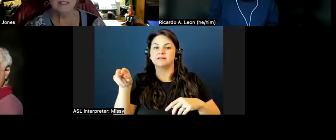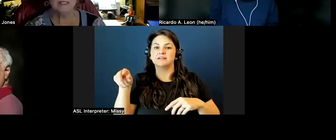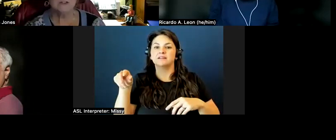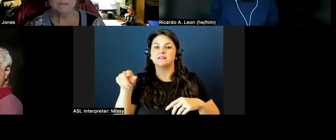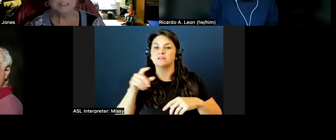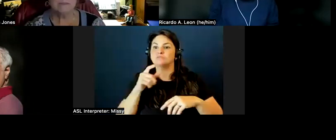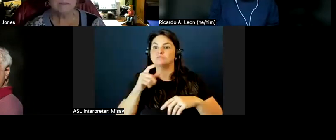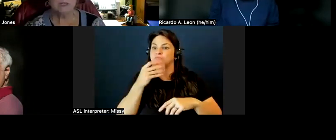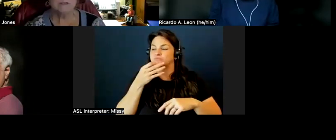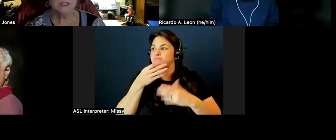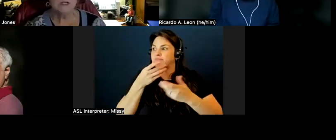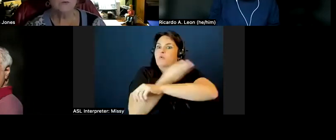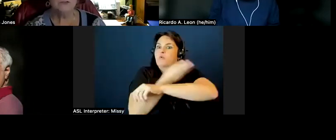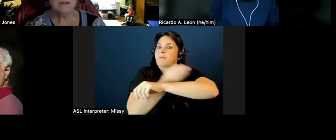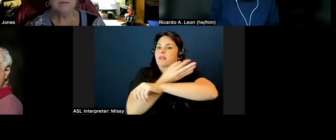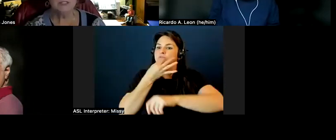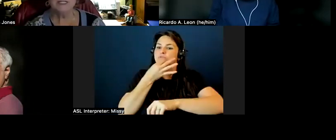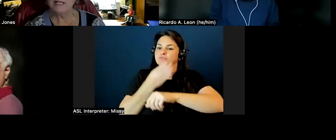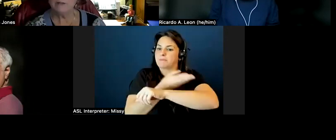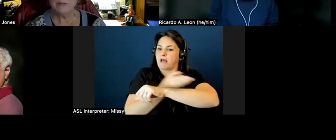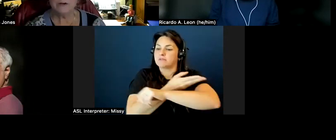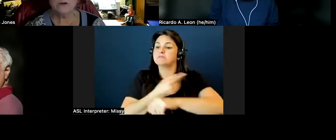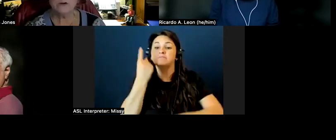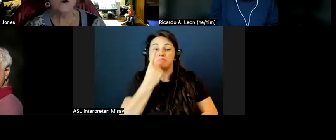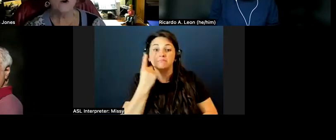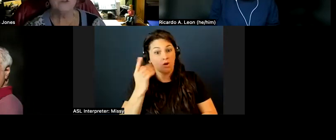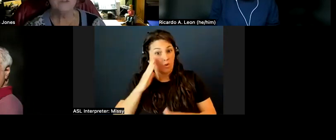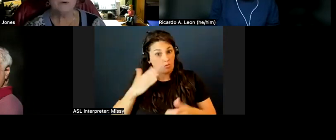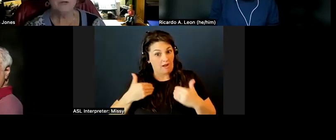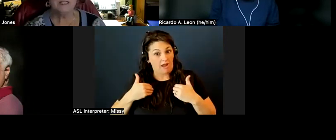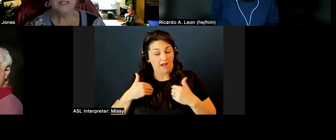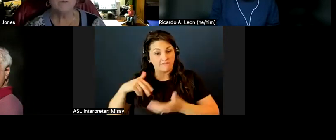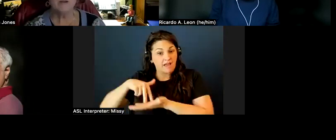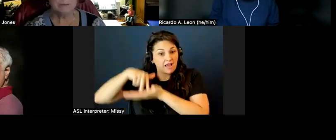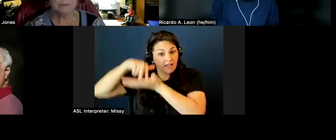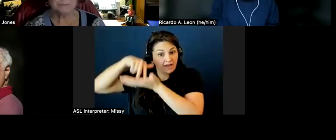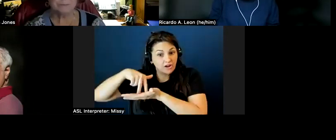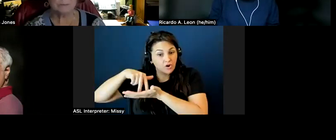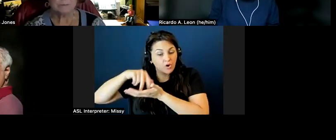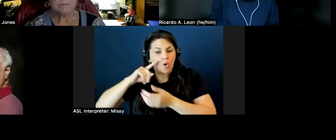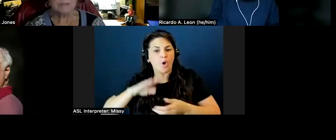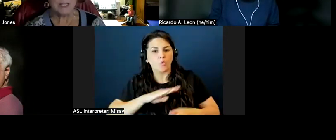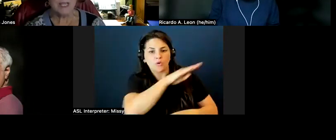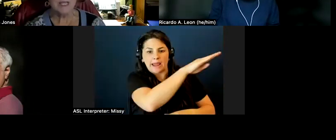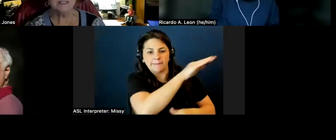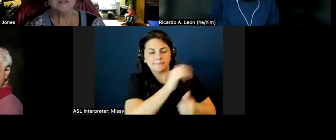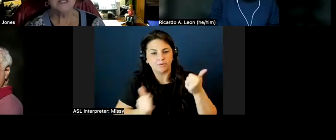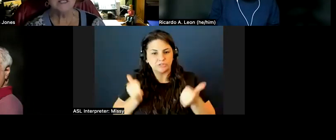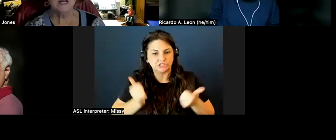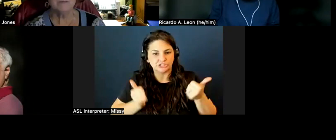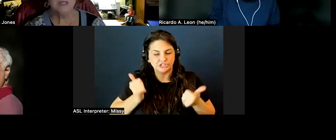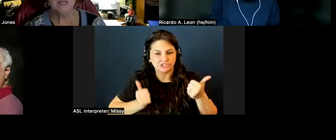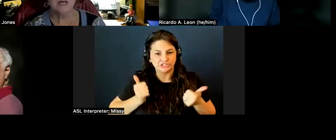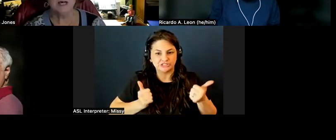remodeling it. And so the big debate was, would they put in an elevator or would they put in a ramp? And